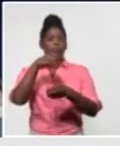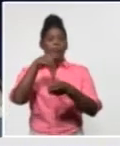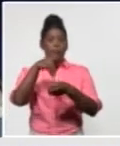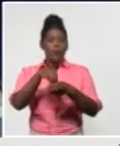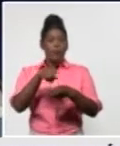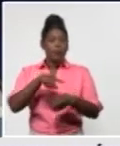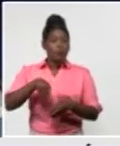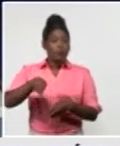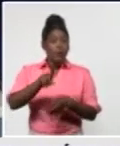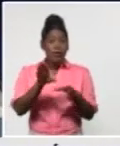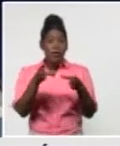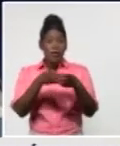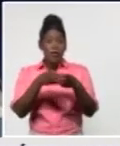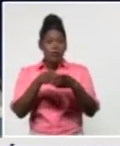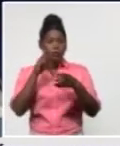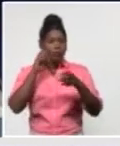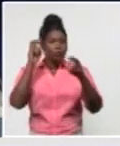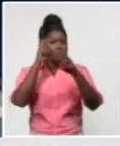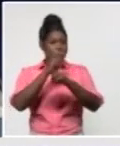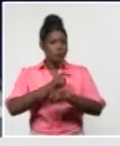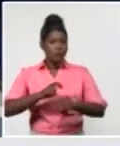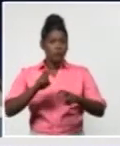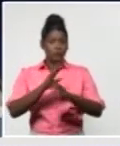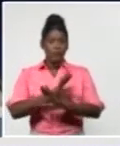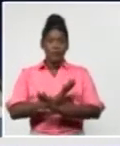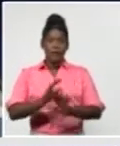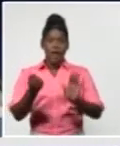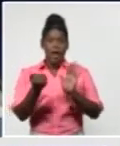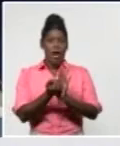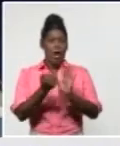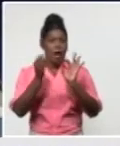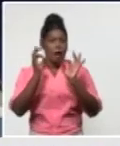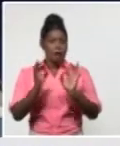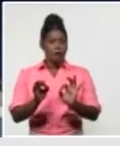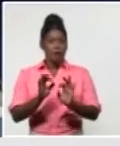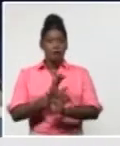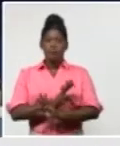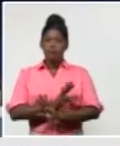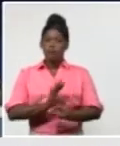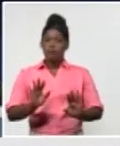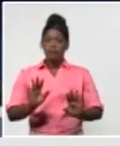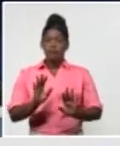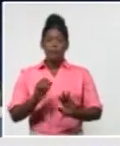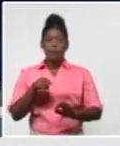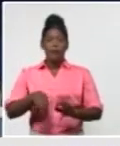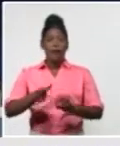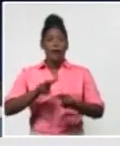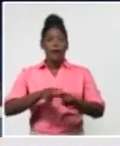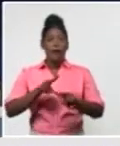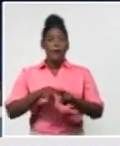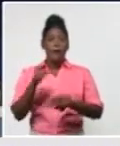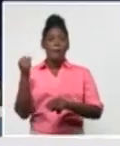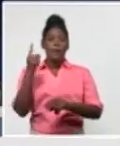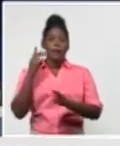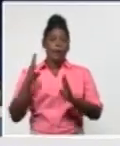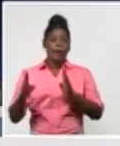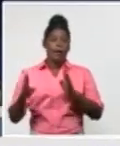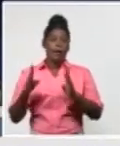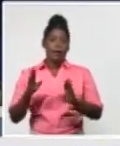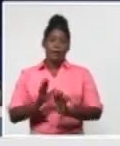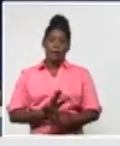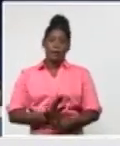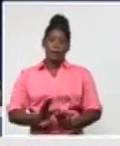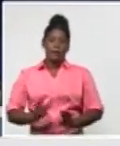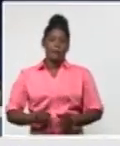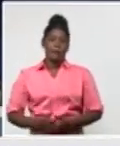prime ministers, approved that the capital's entry into the first phase and into the